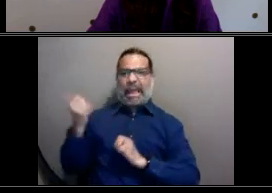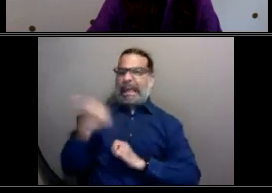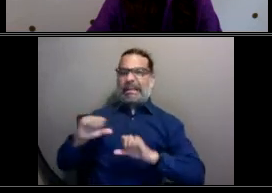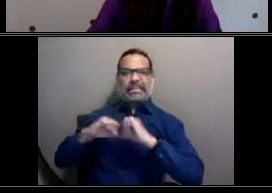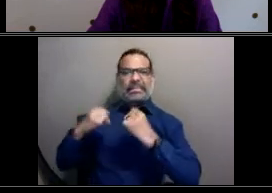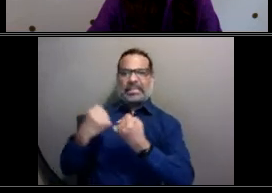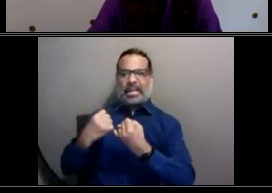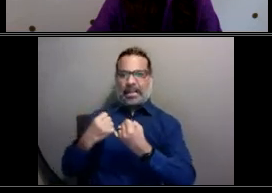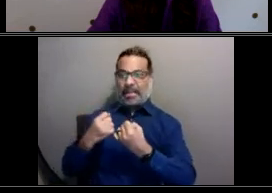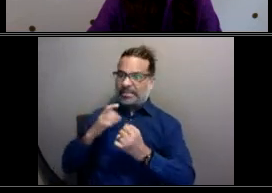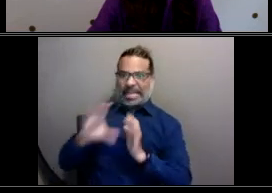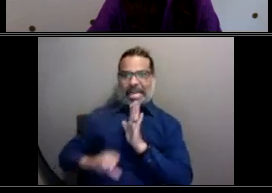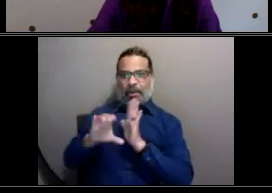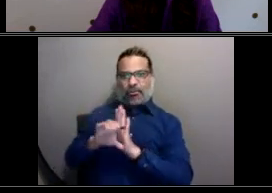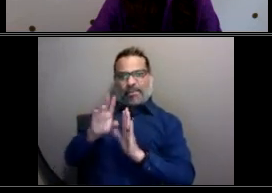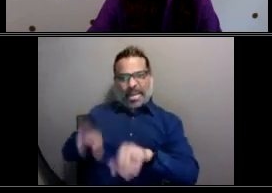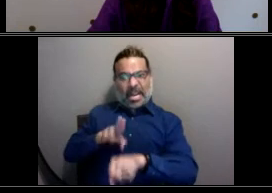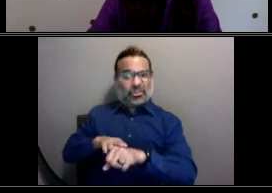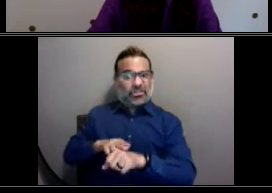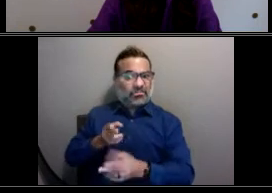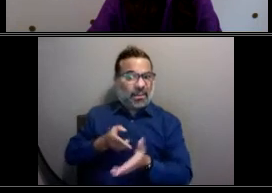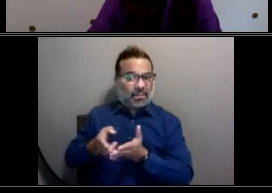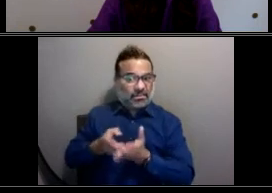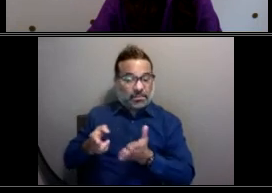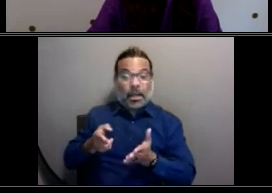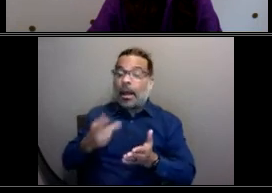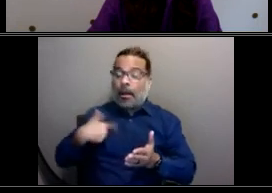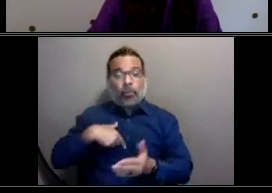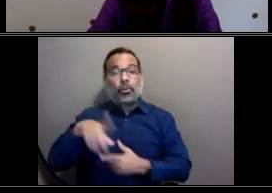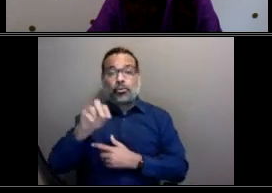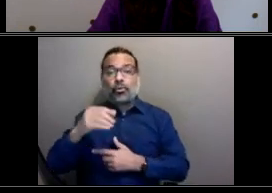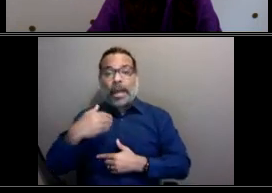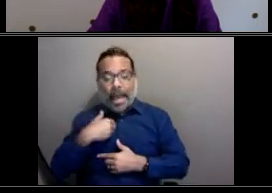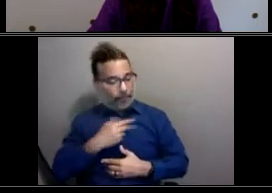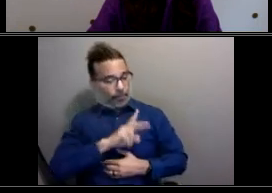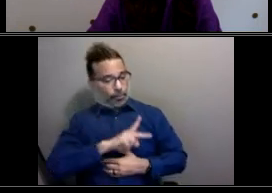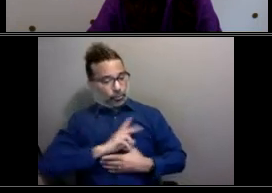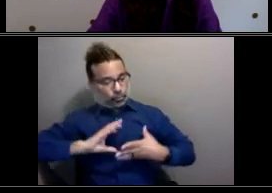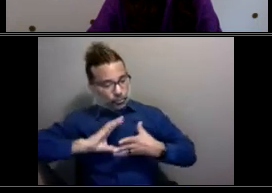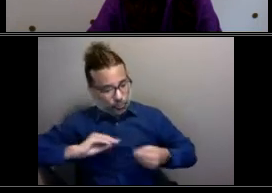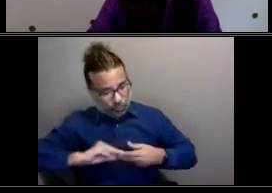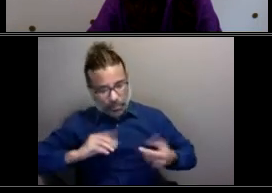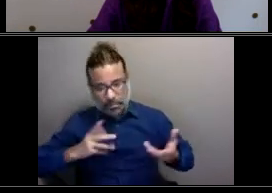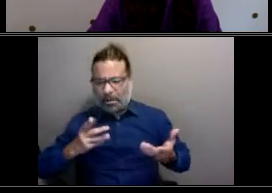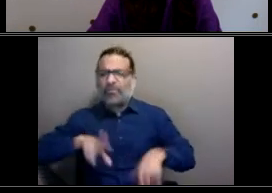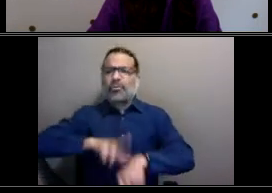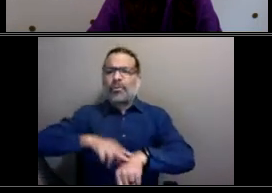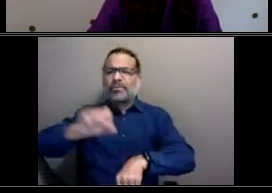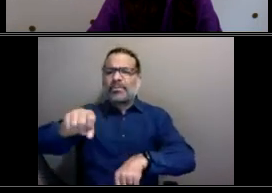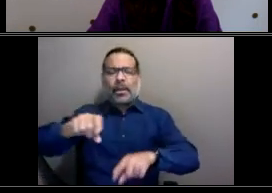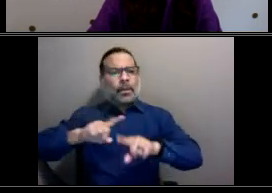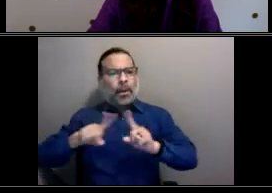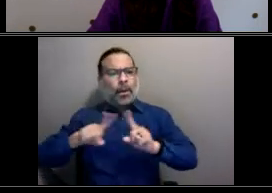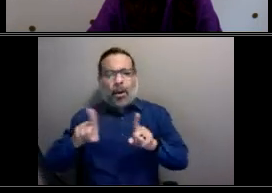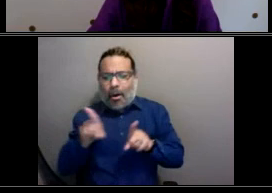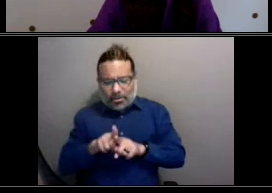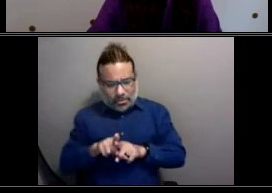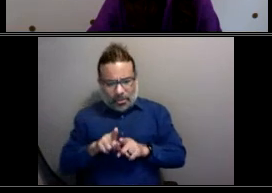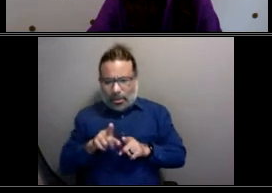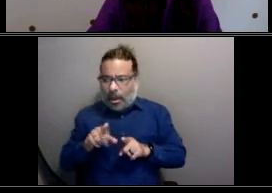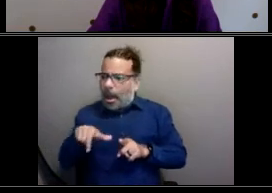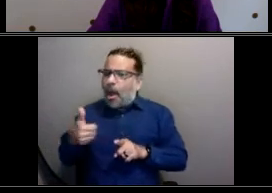you know, specifically. We all do have our personal stories, of course, but we can also find chapters of somebody